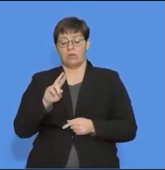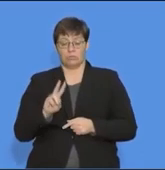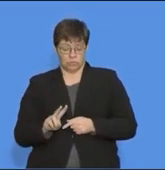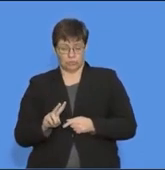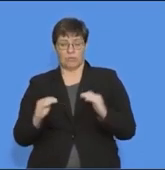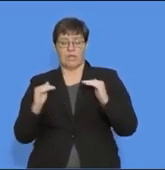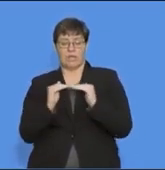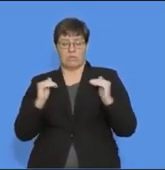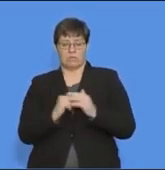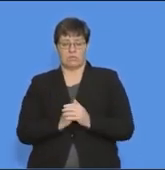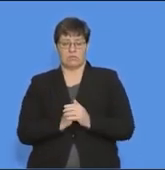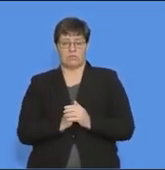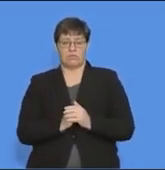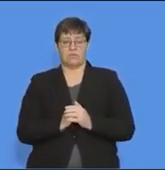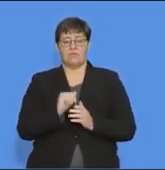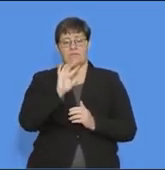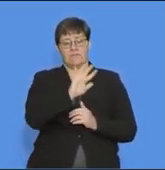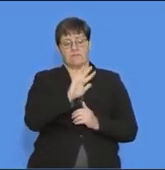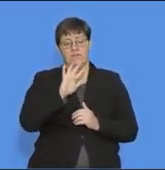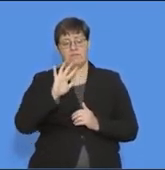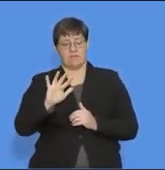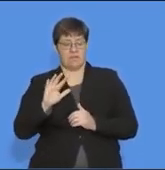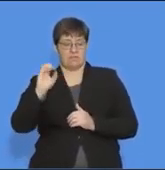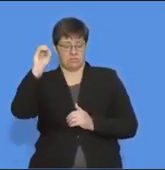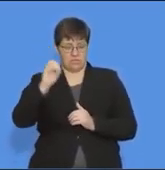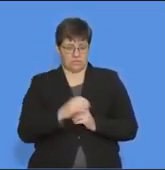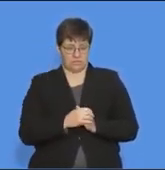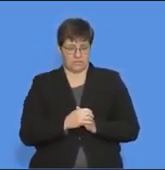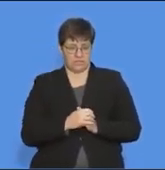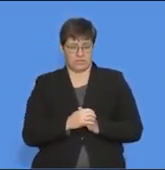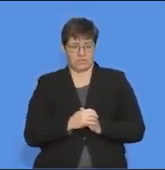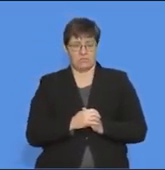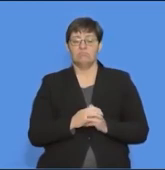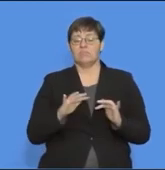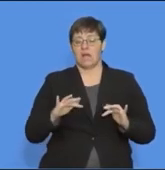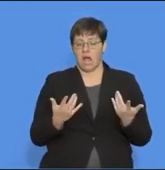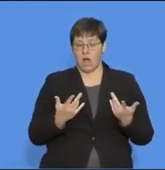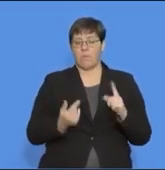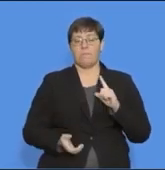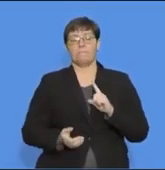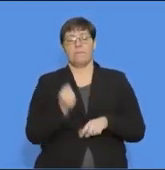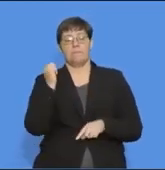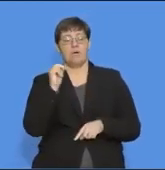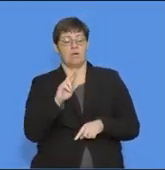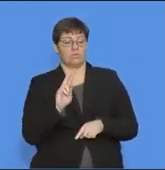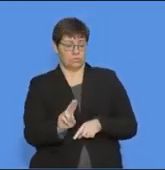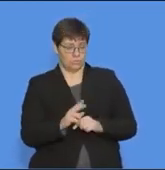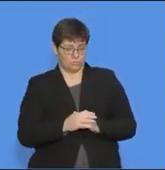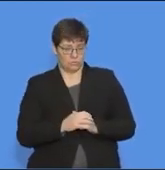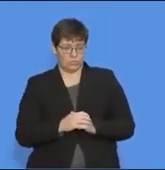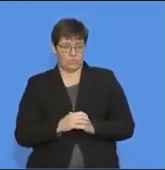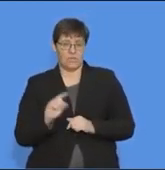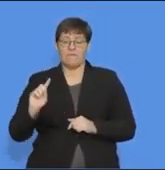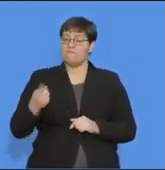R2 will then be equals to 55 degrees. And that's how you can find R2. So